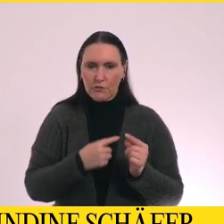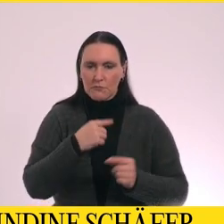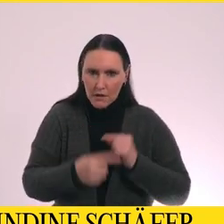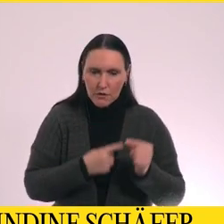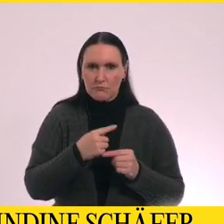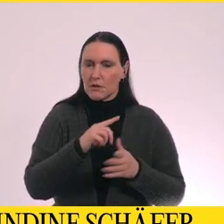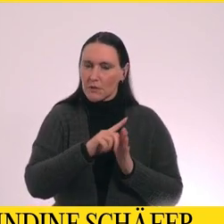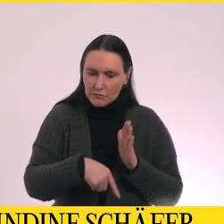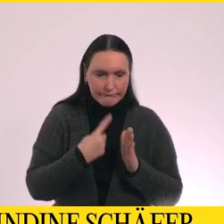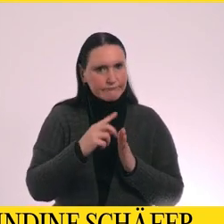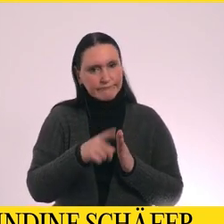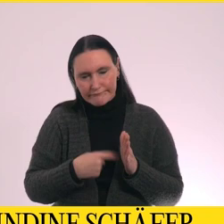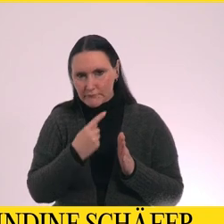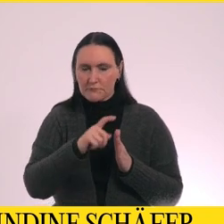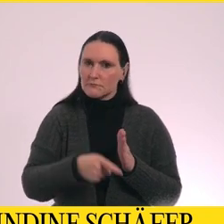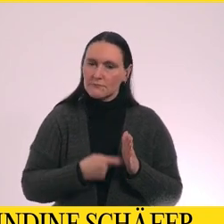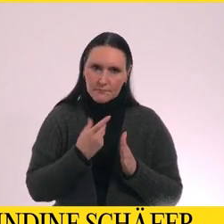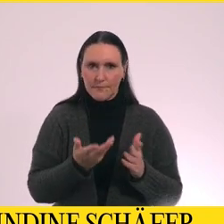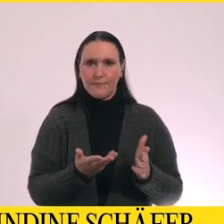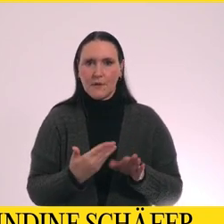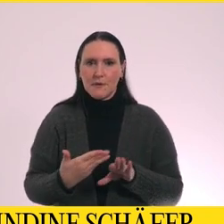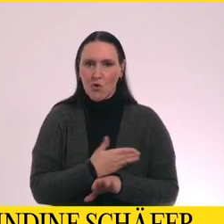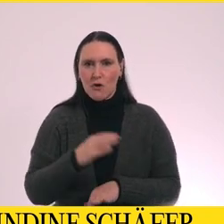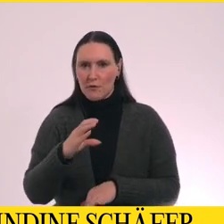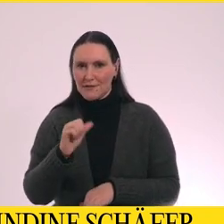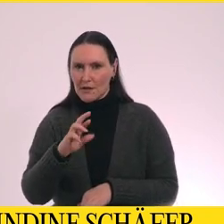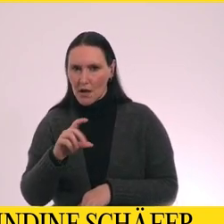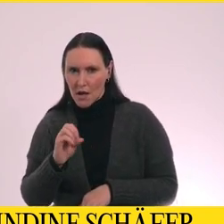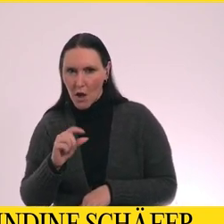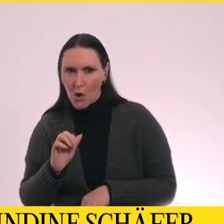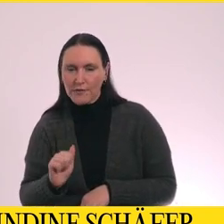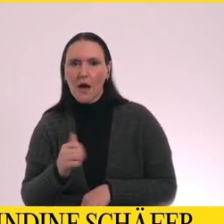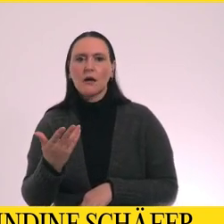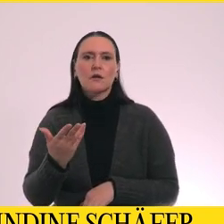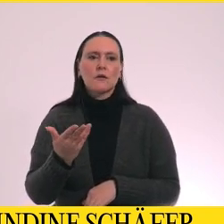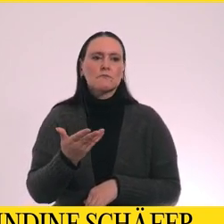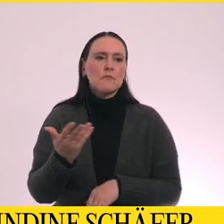Also what Carlotta mentioned about what Morten said in terms of, like, sustaining people's bodies,